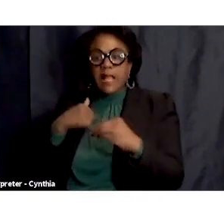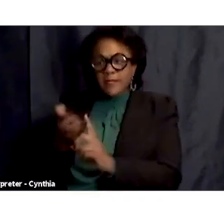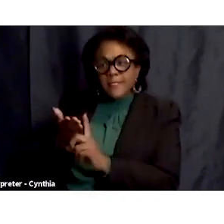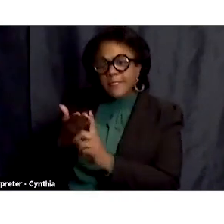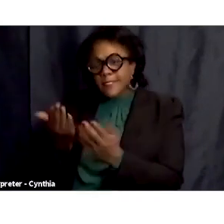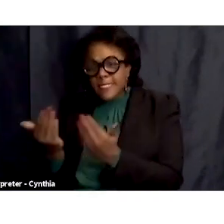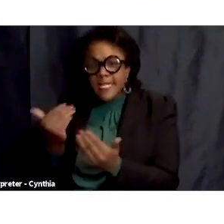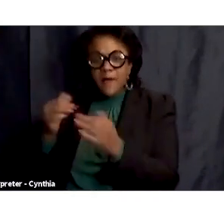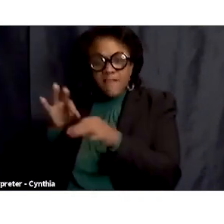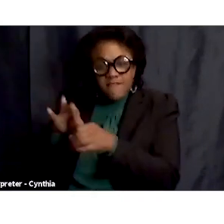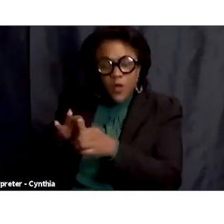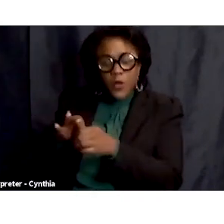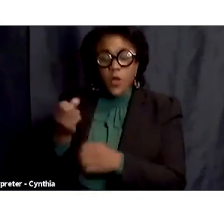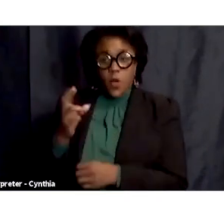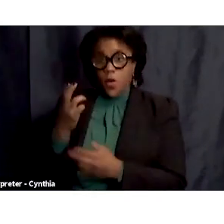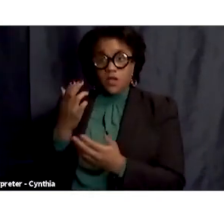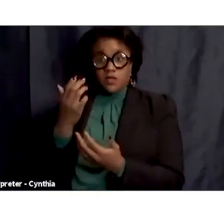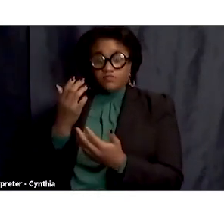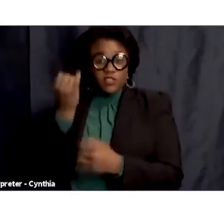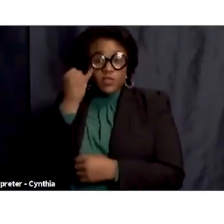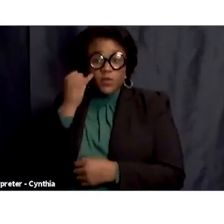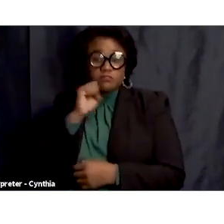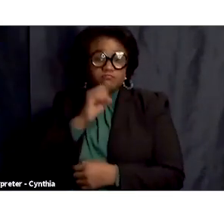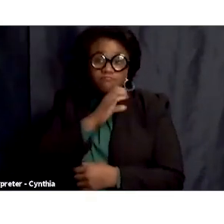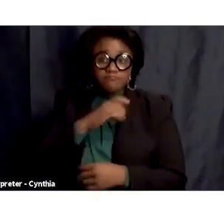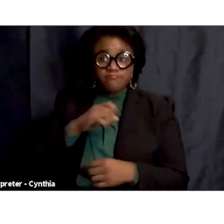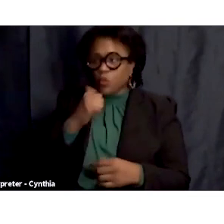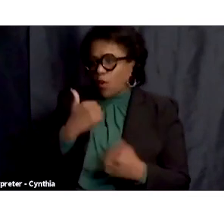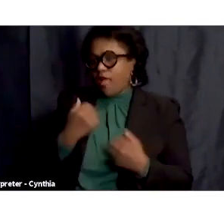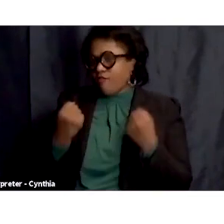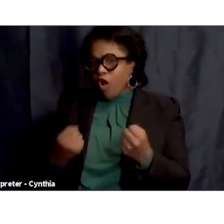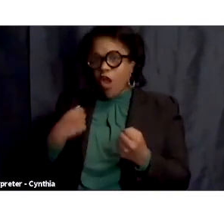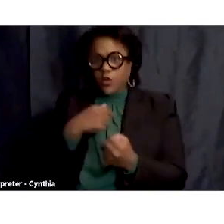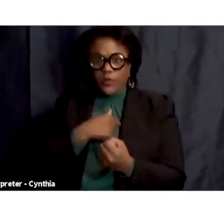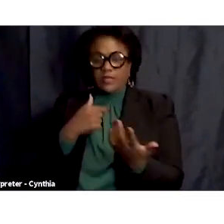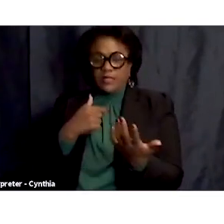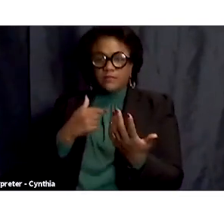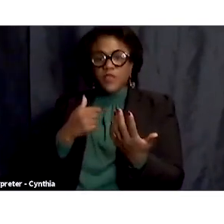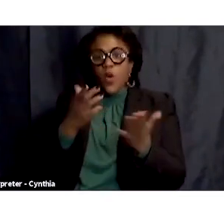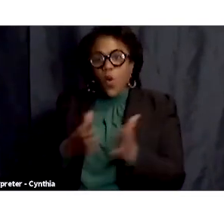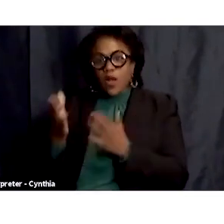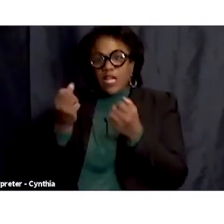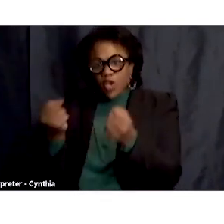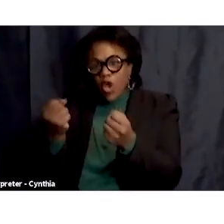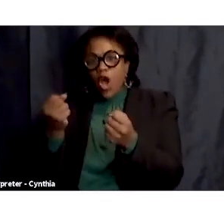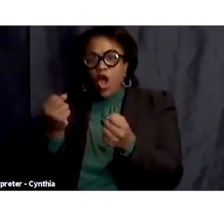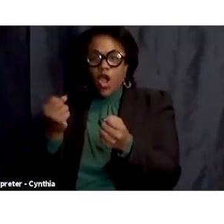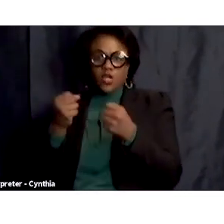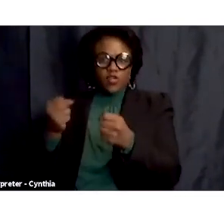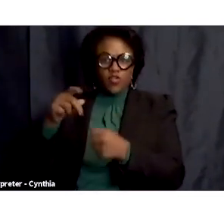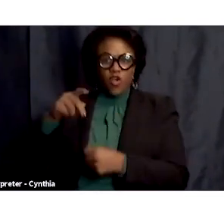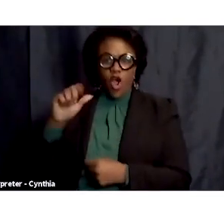were elders or didn't have cars or transportation access, we started to organize car trips and carpools to get people